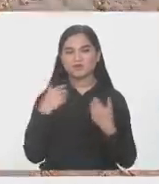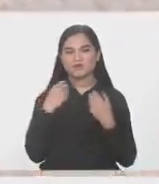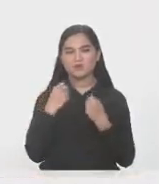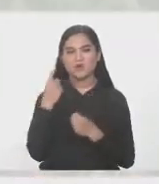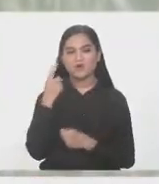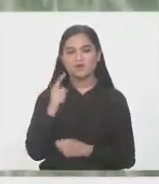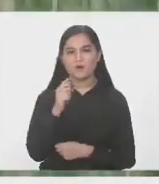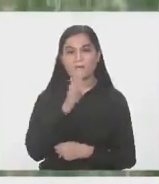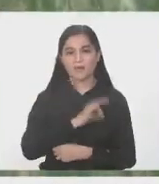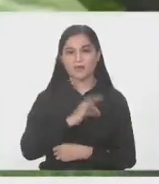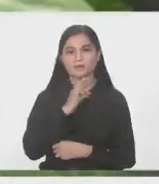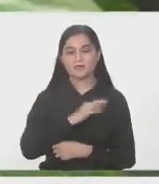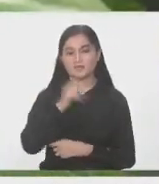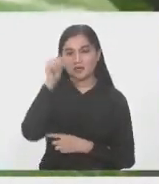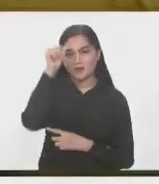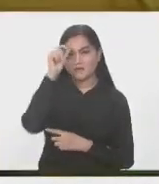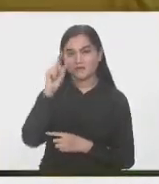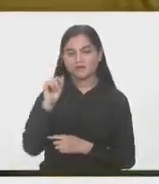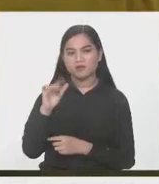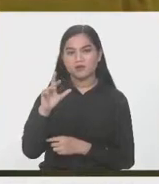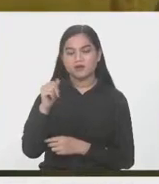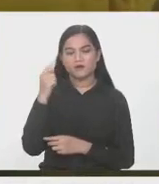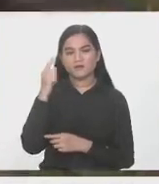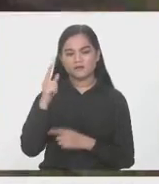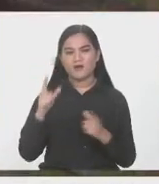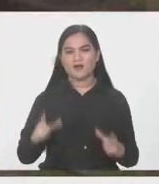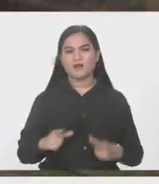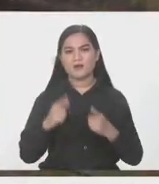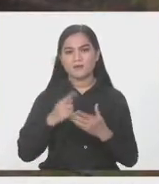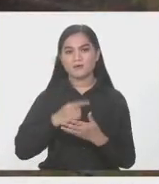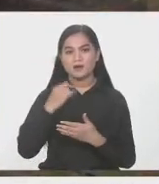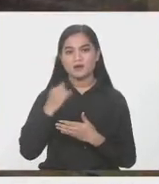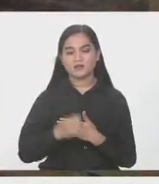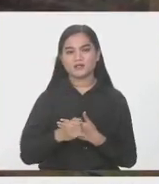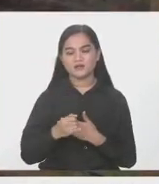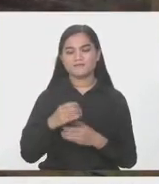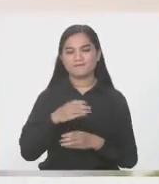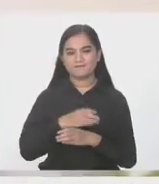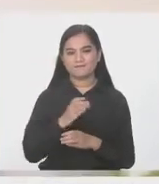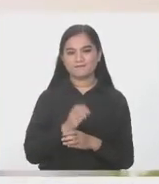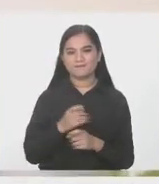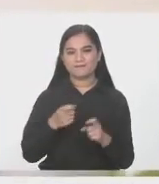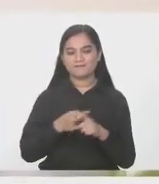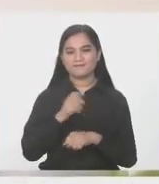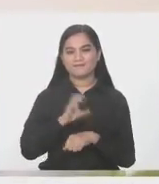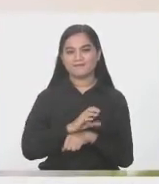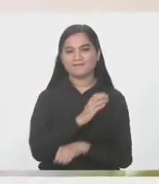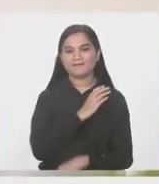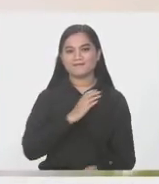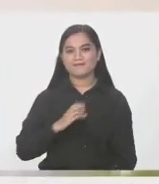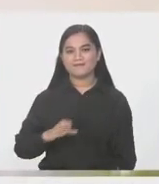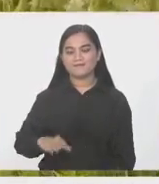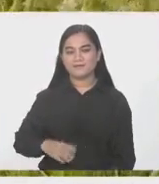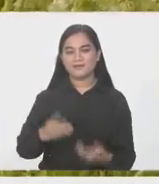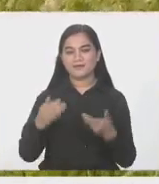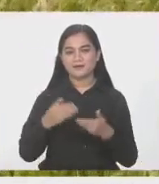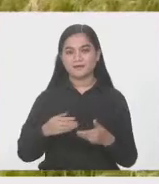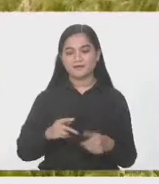Africa are positive additions to other livelihood projects initially created by the Iglesia Ni Cristo in the Philippines.